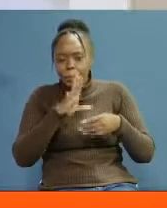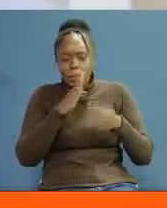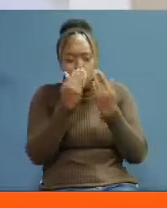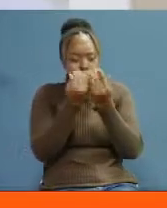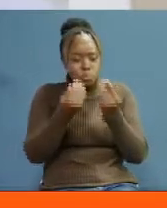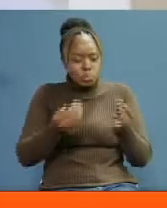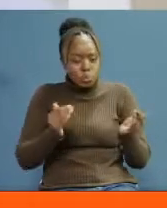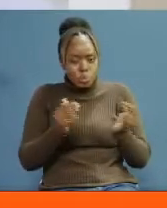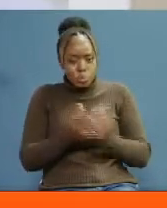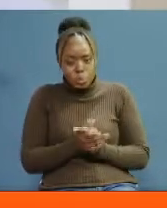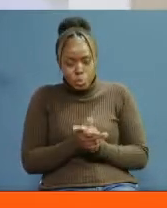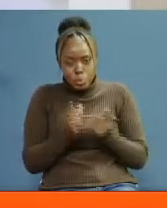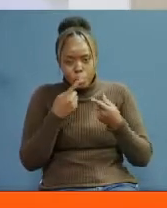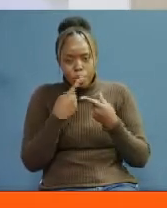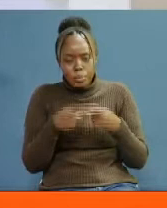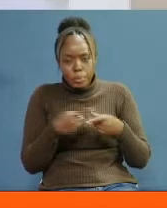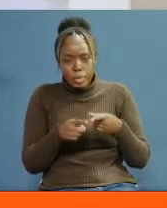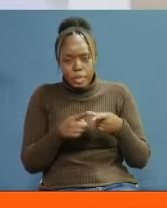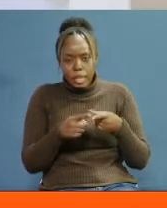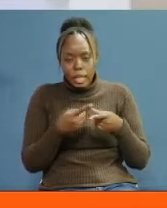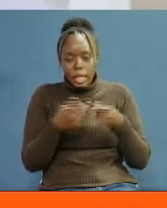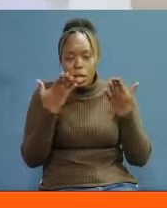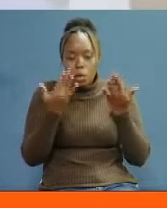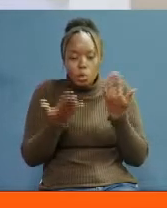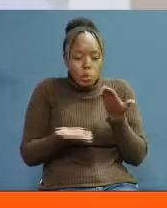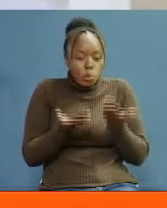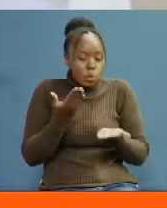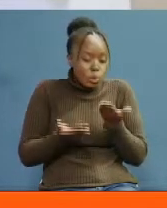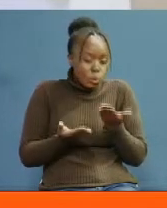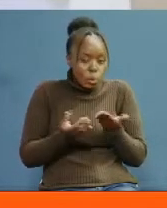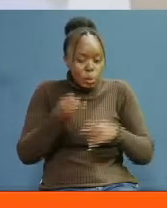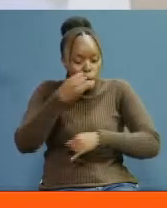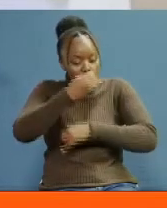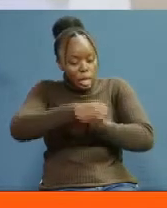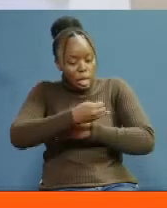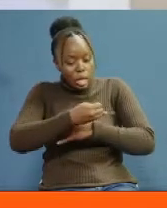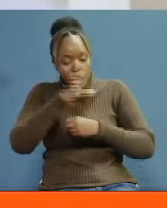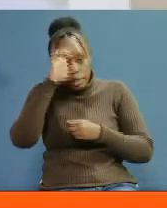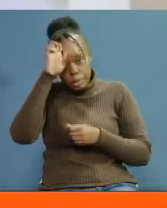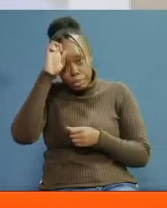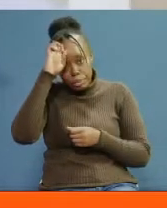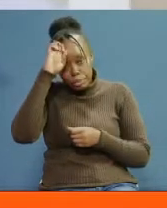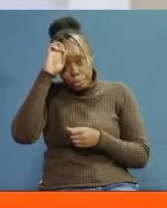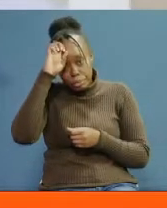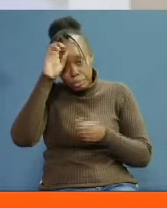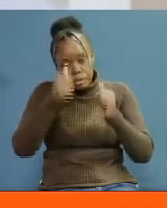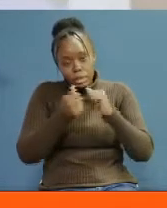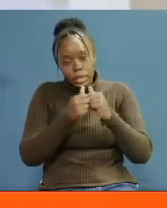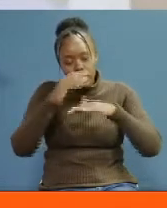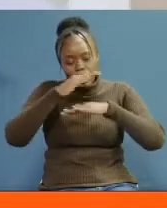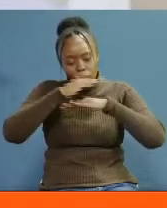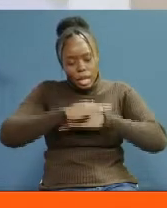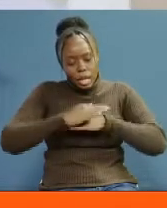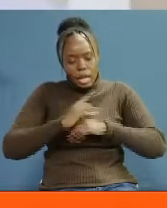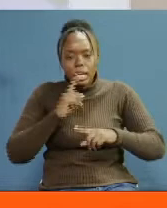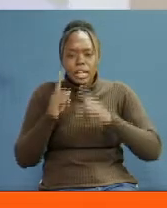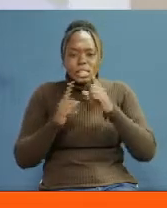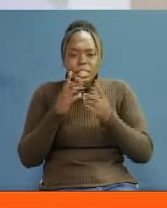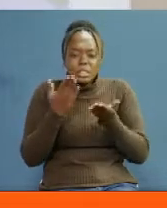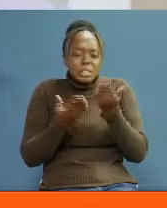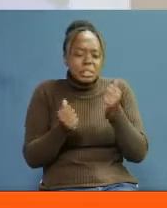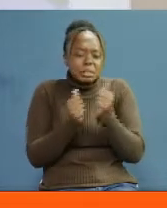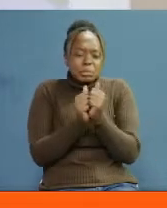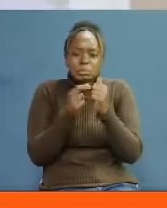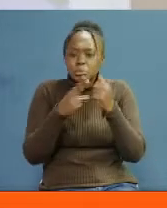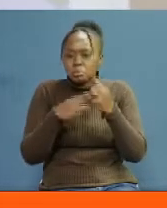But in our lower educational institutions, it is not enough to say there's 10 or 20 or